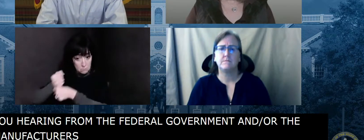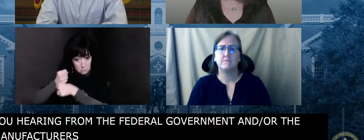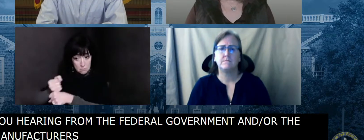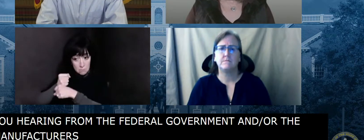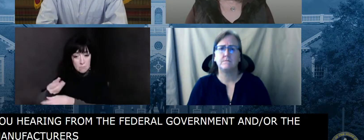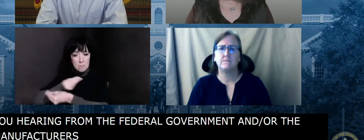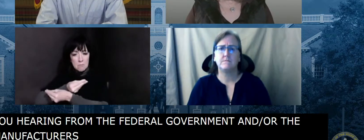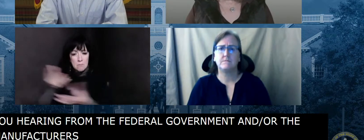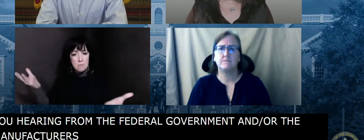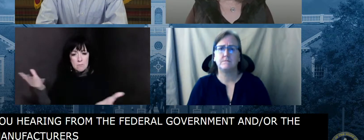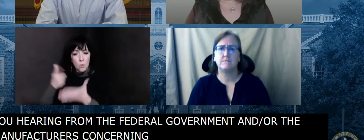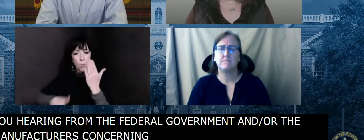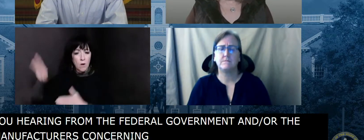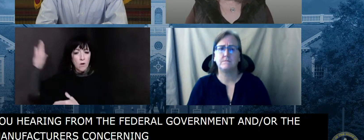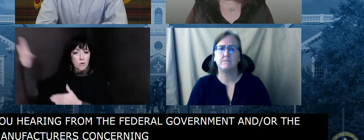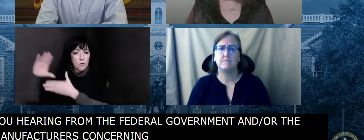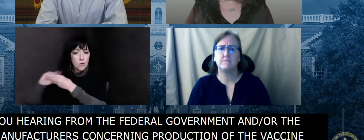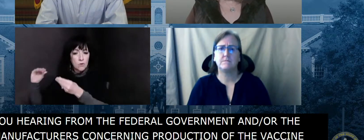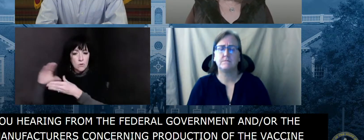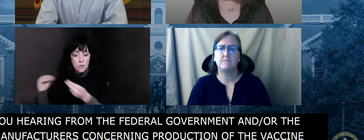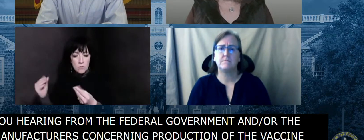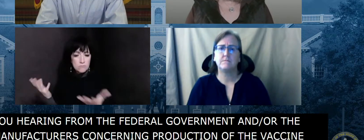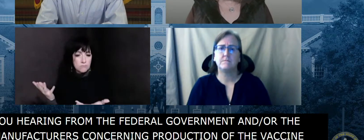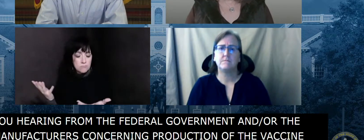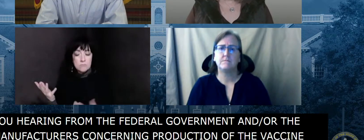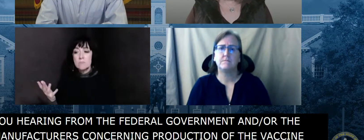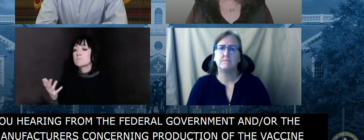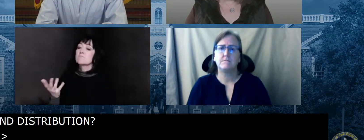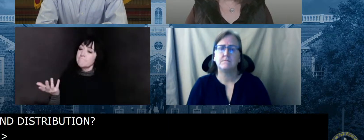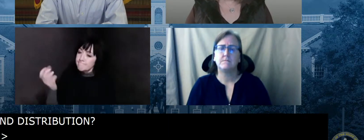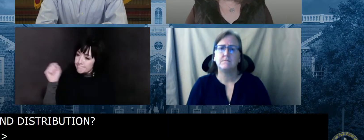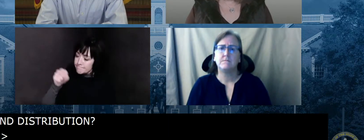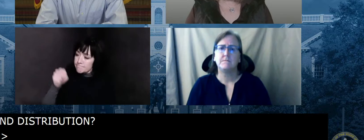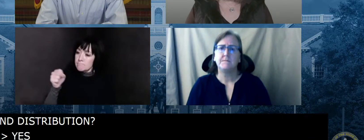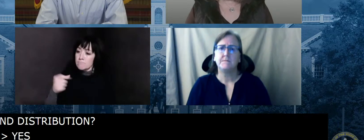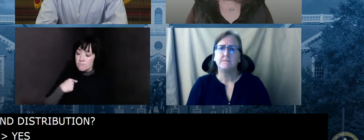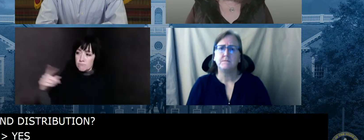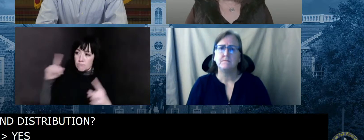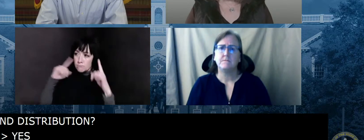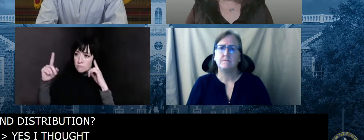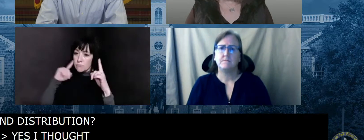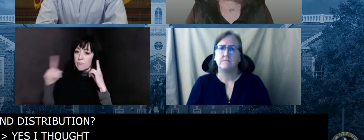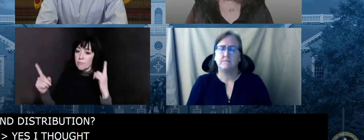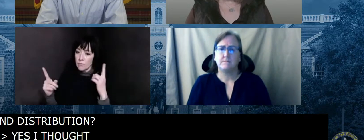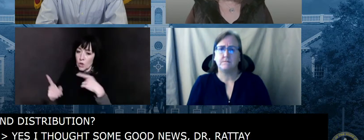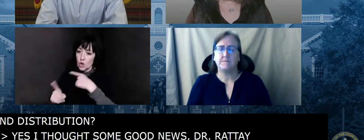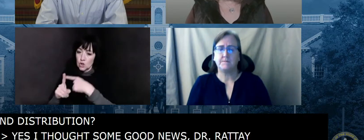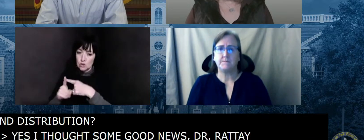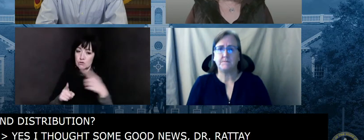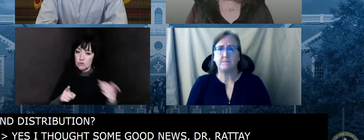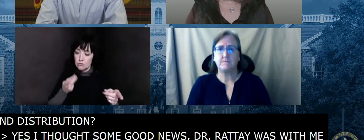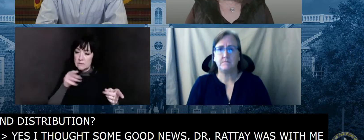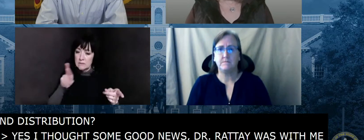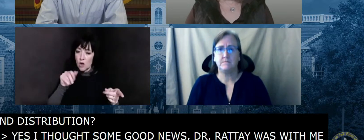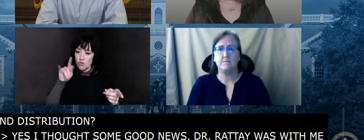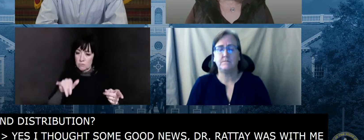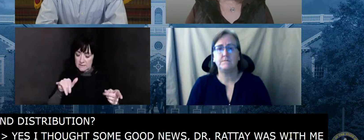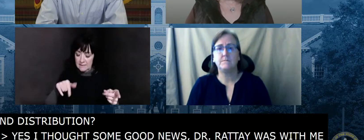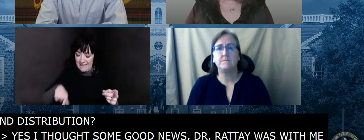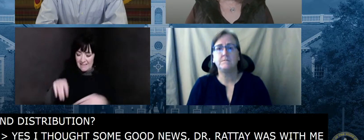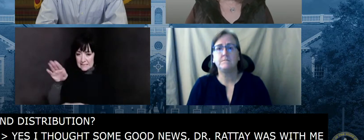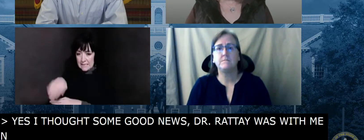distribution? Yeah, I thought some good news. Dr. Rattay was with me on the White House call just this afternoon after the